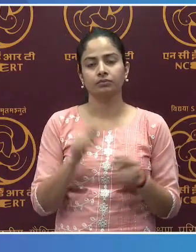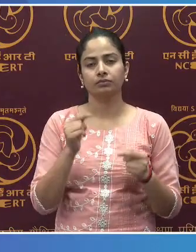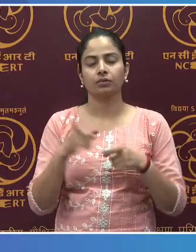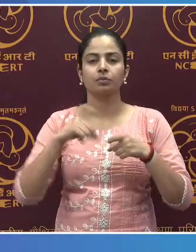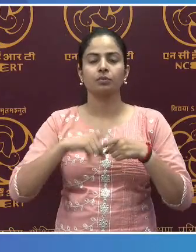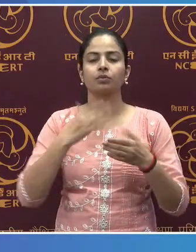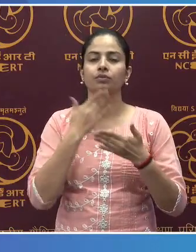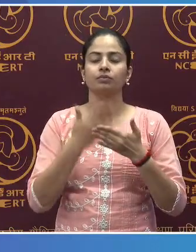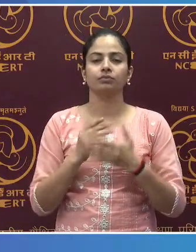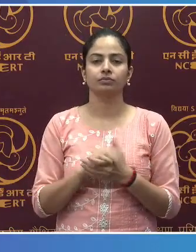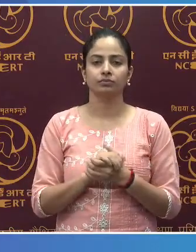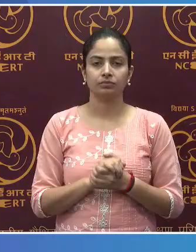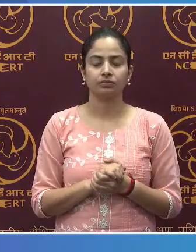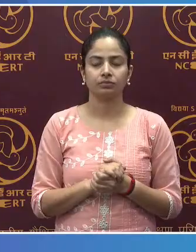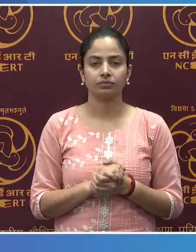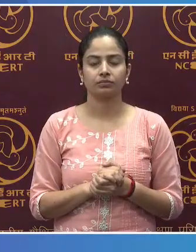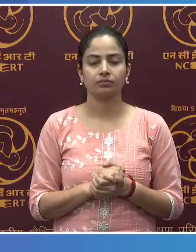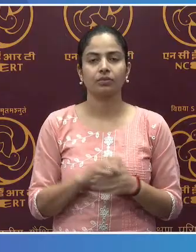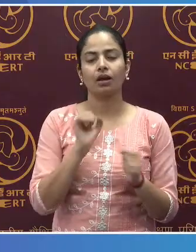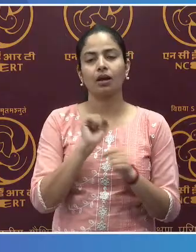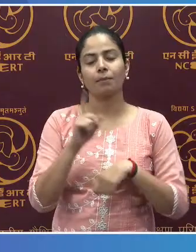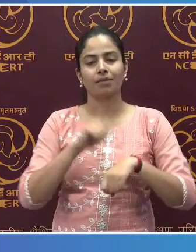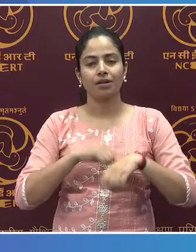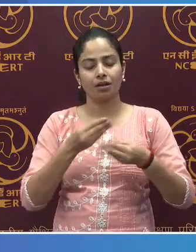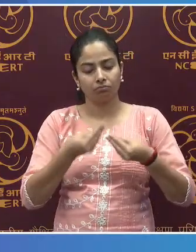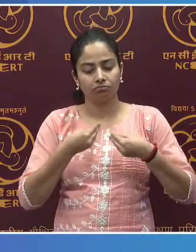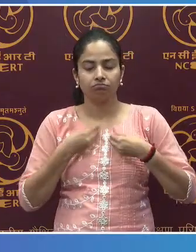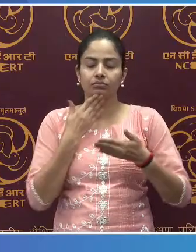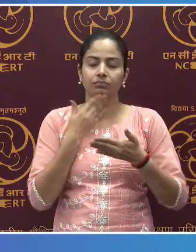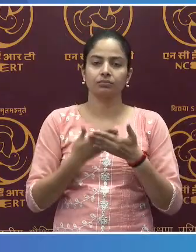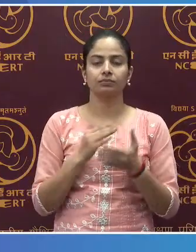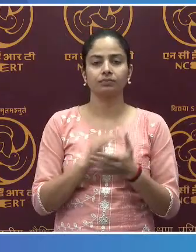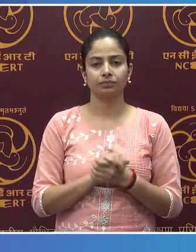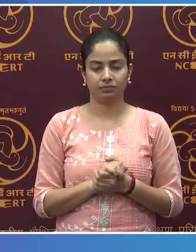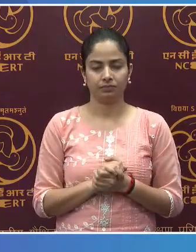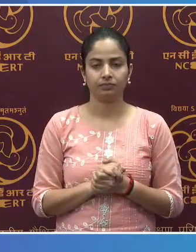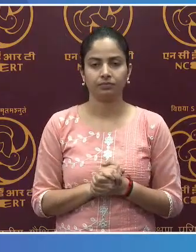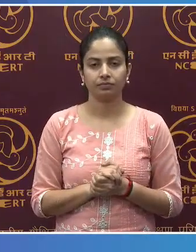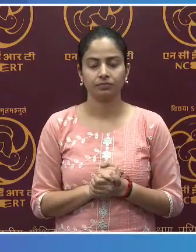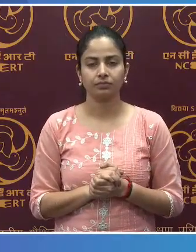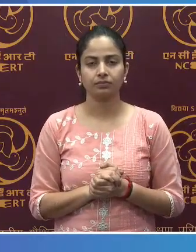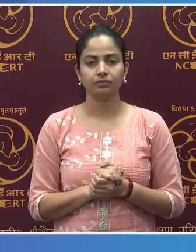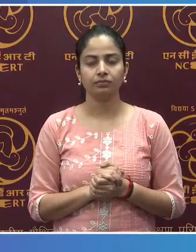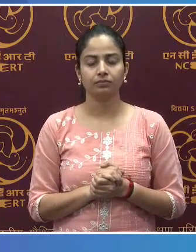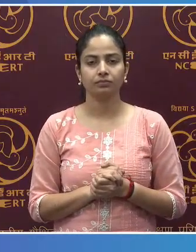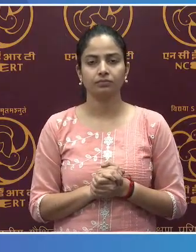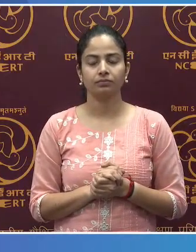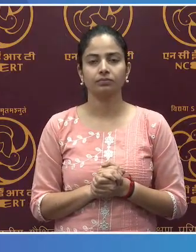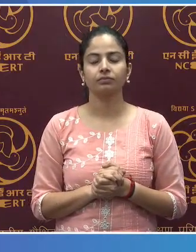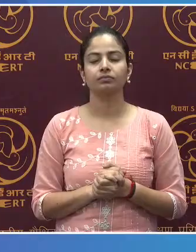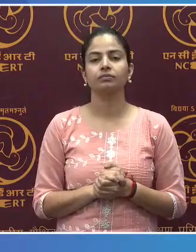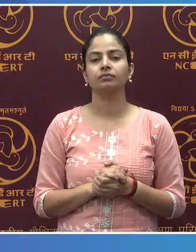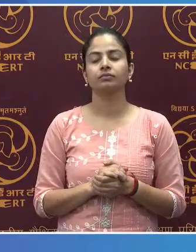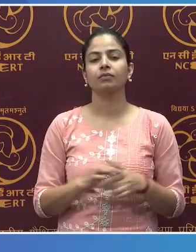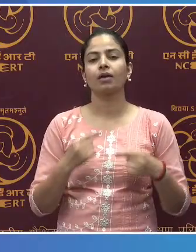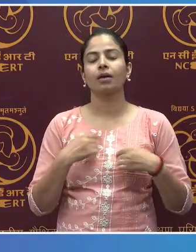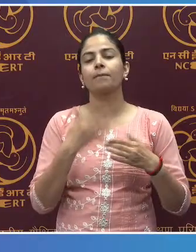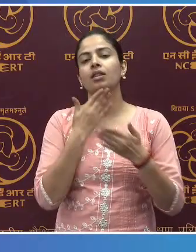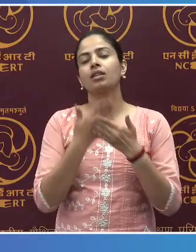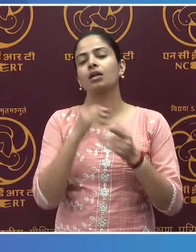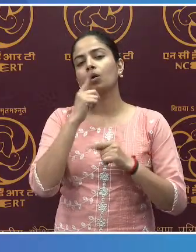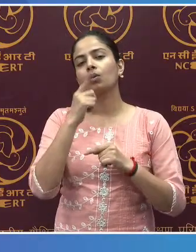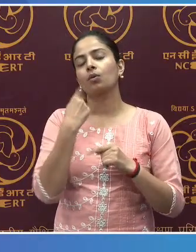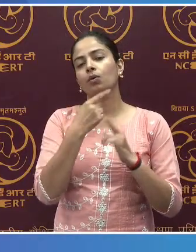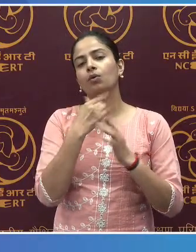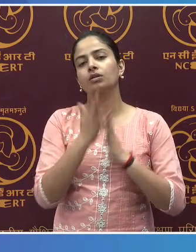to the session. Thank you so much, sir, for your time and for making us aware about the textbook. Thank you, Harpreet. Thank you so much. Thank you so much. And I would also like to thank